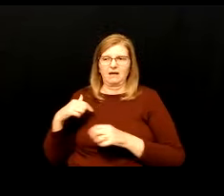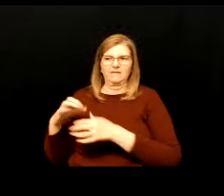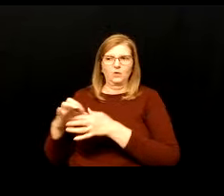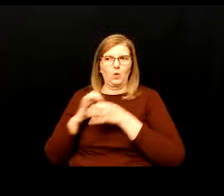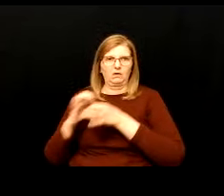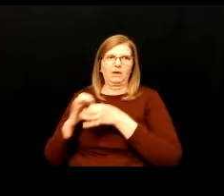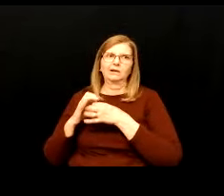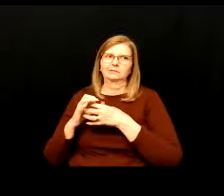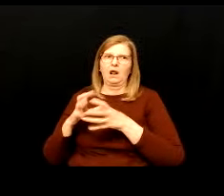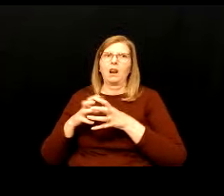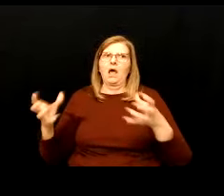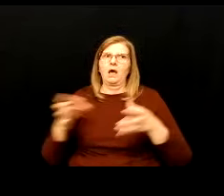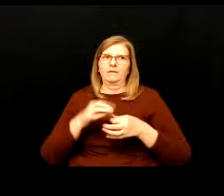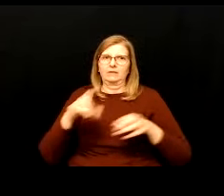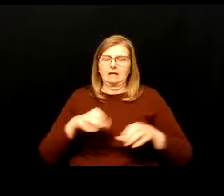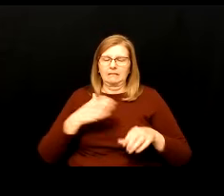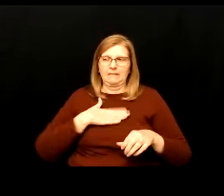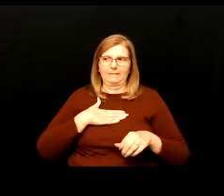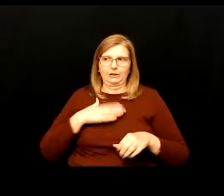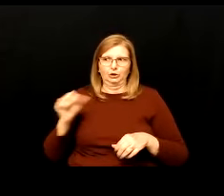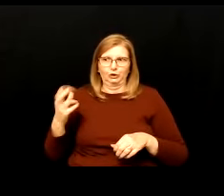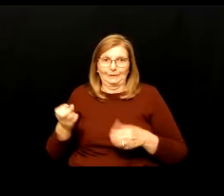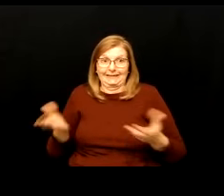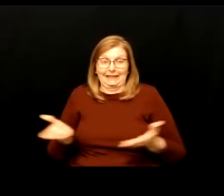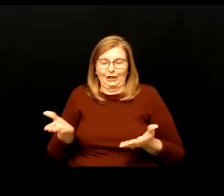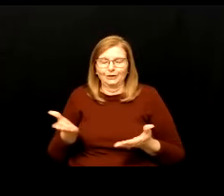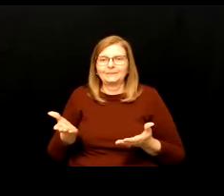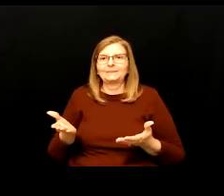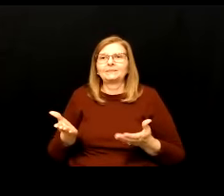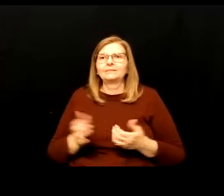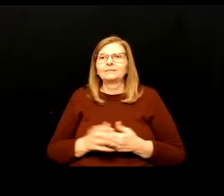these activities, so I'm glad she was here. And